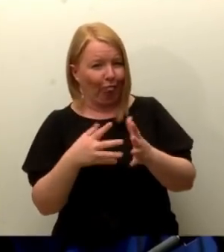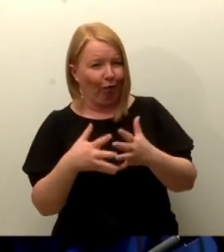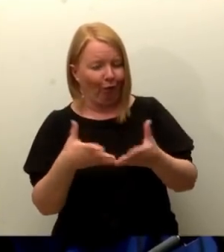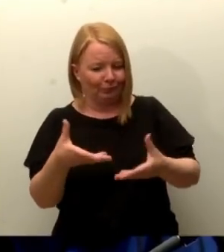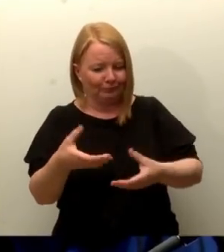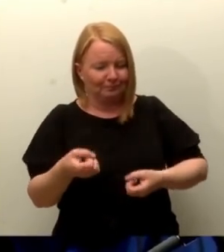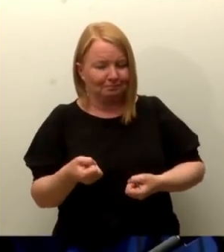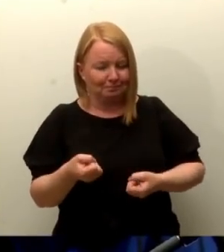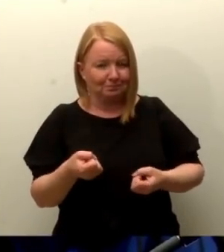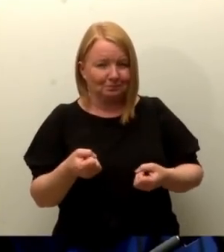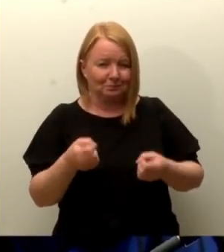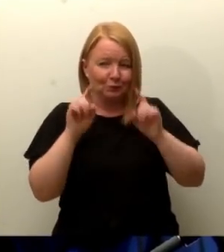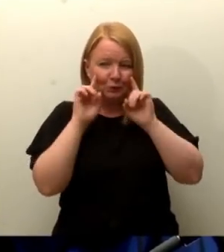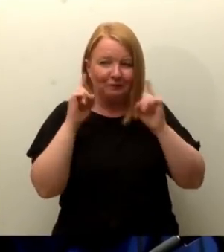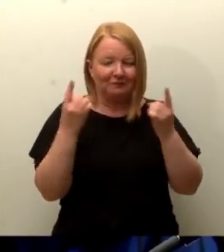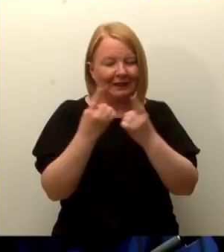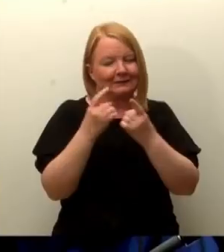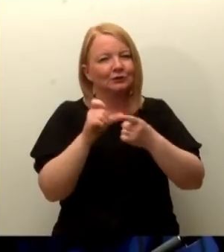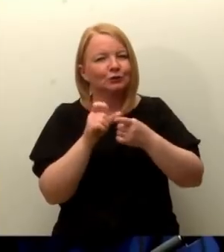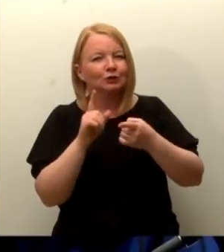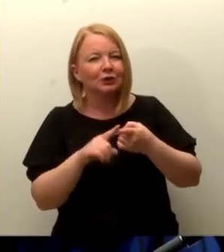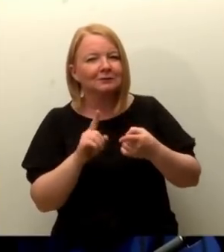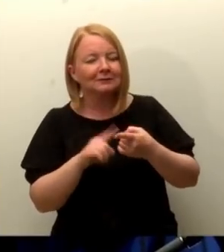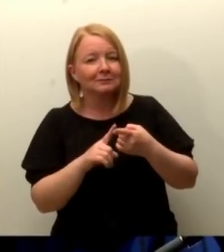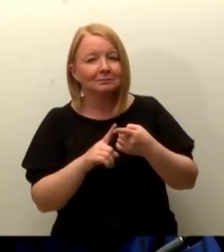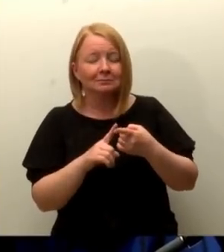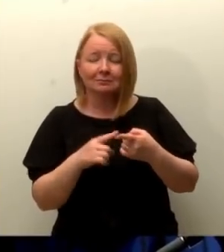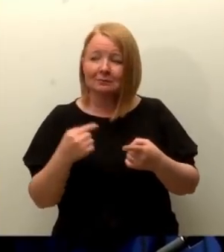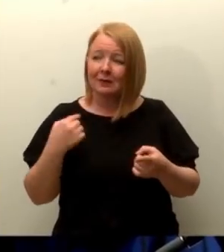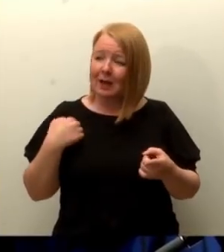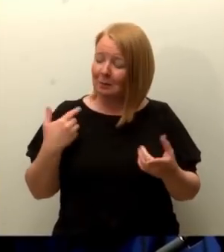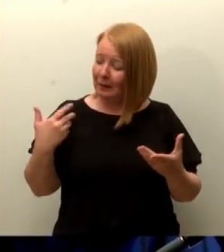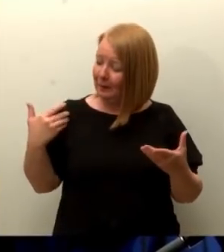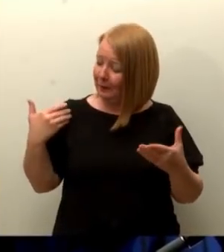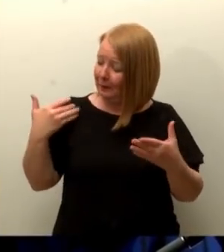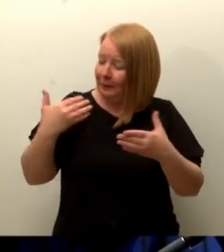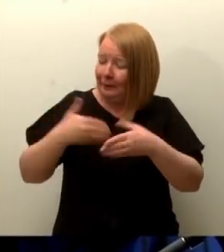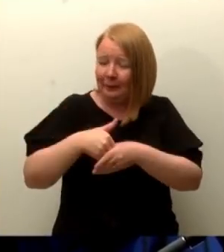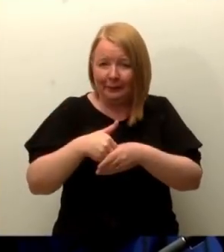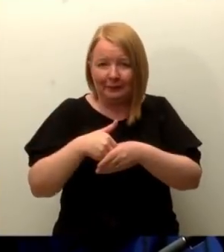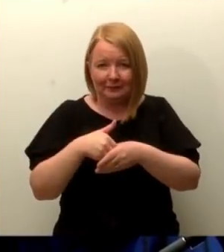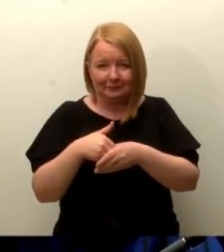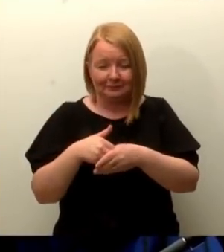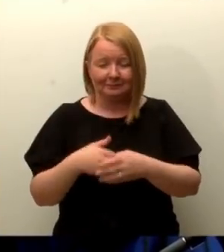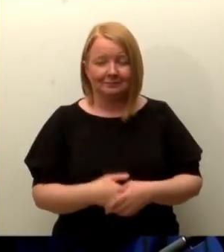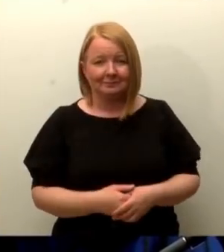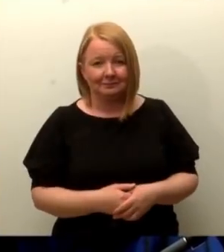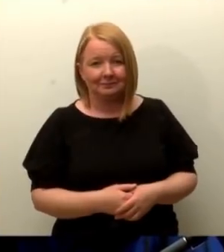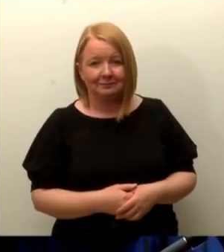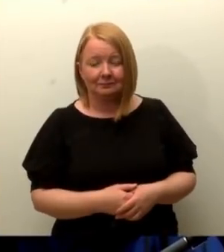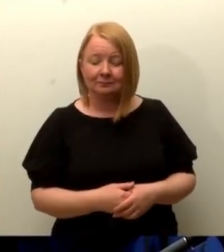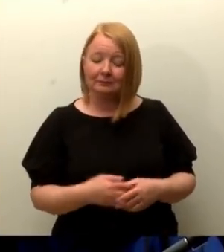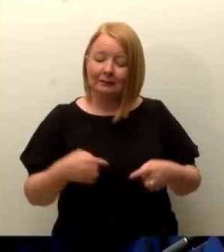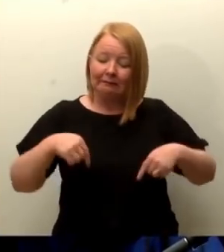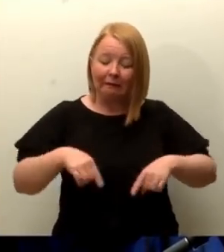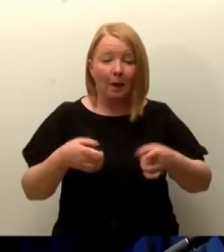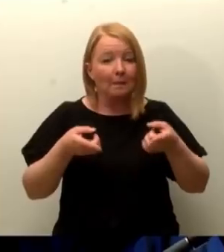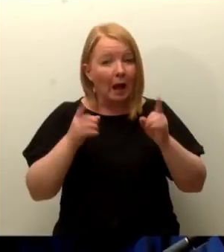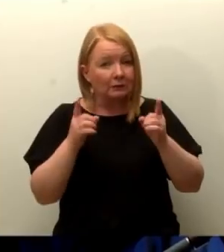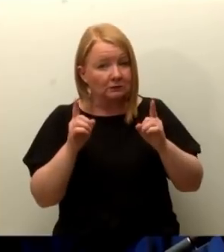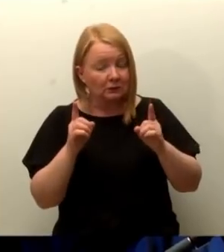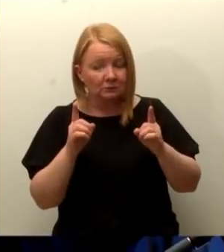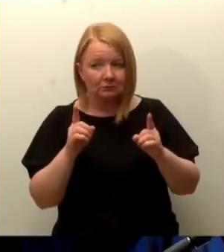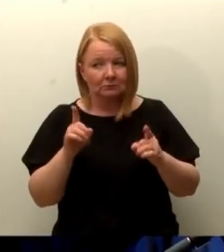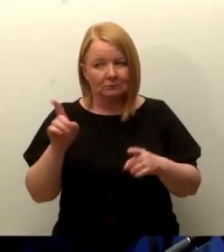from the University of Dundee, of which I have been an alumnus. I did my master's, as you heard